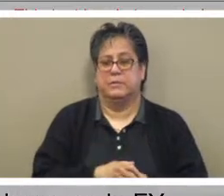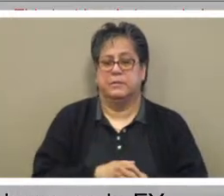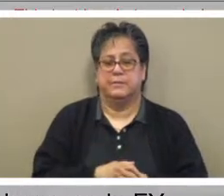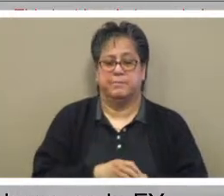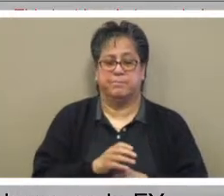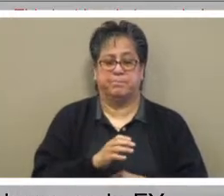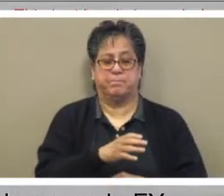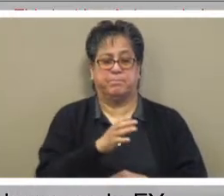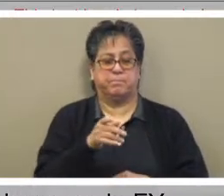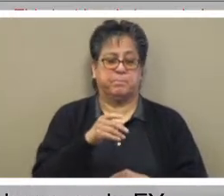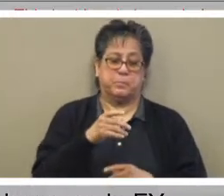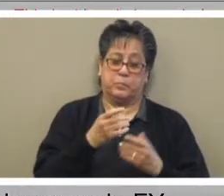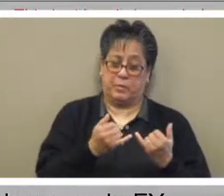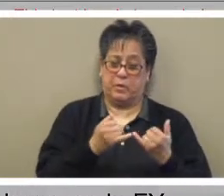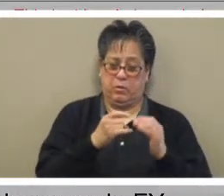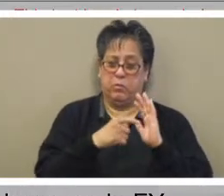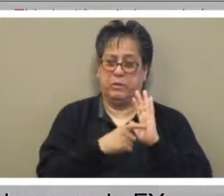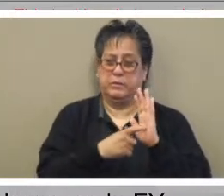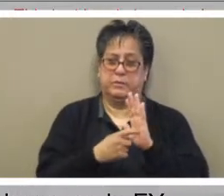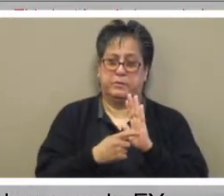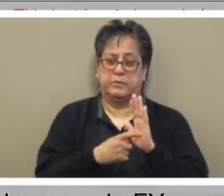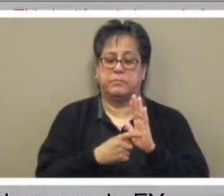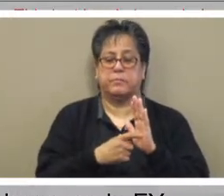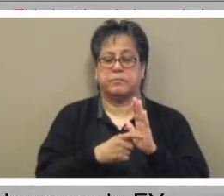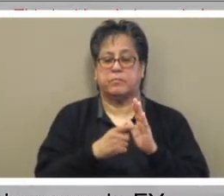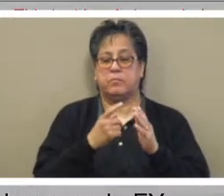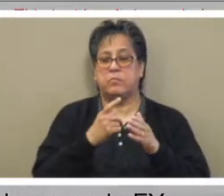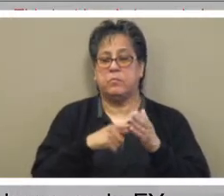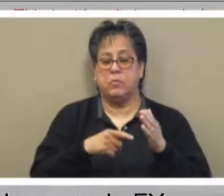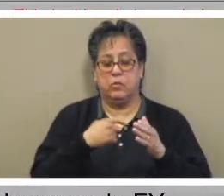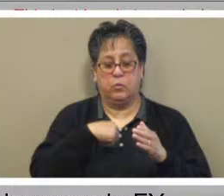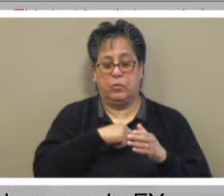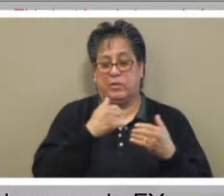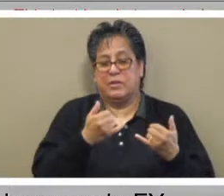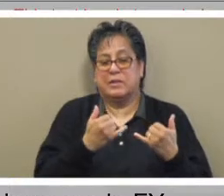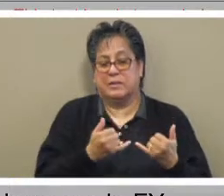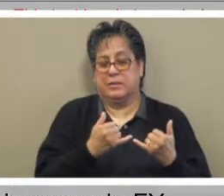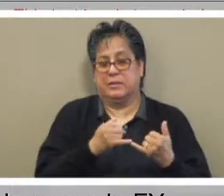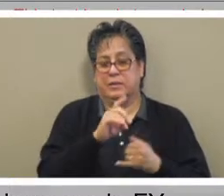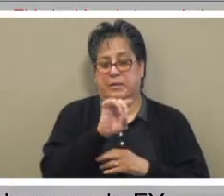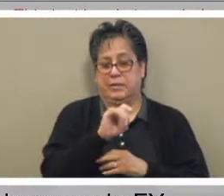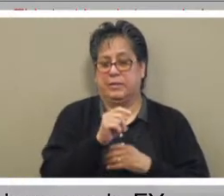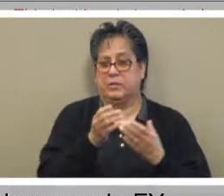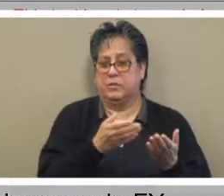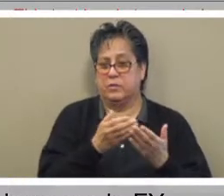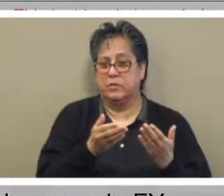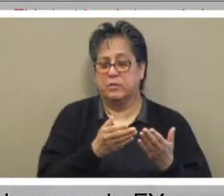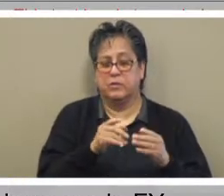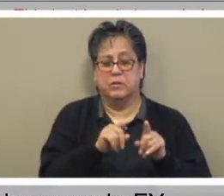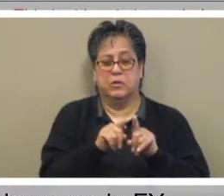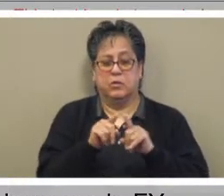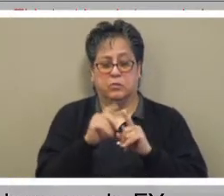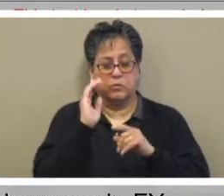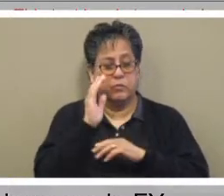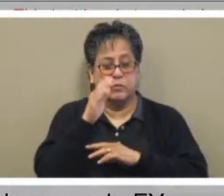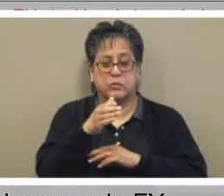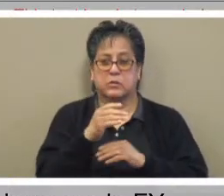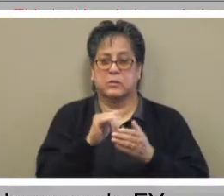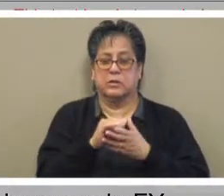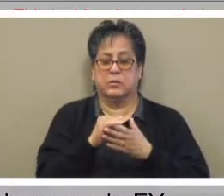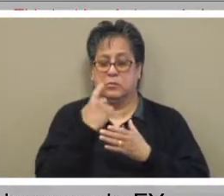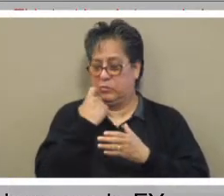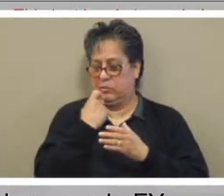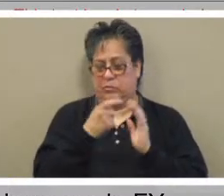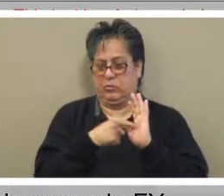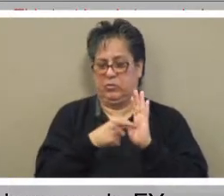So this model is showing, again, based on status quo, our existing debt service, taking into account also the future issuances that I just showed